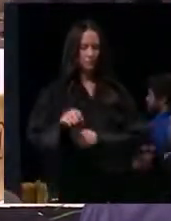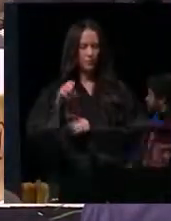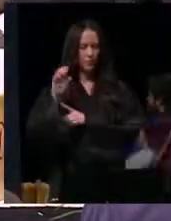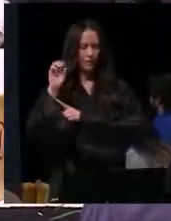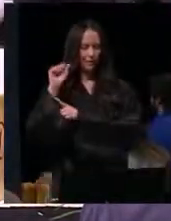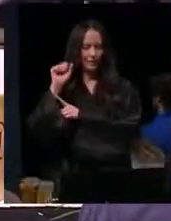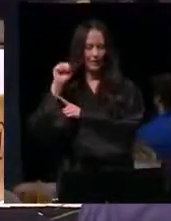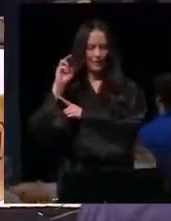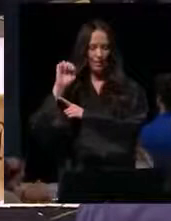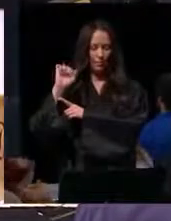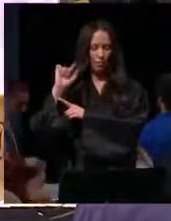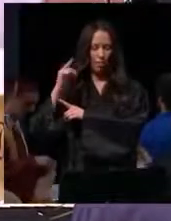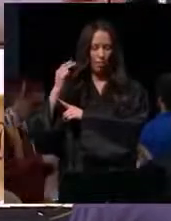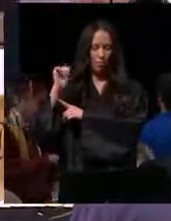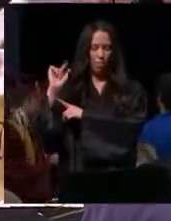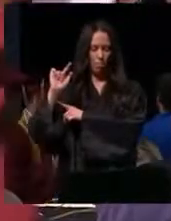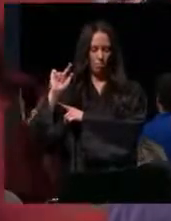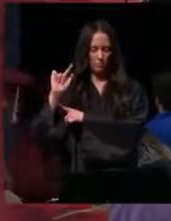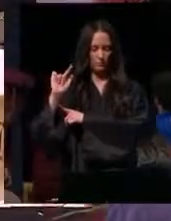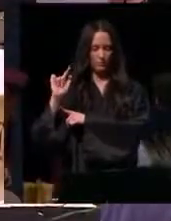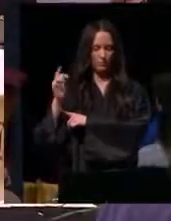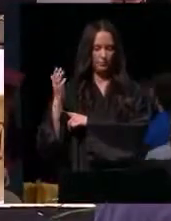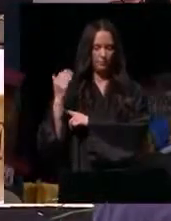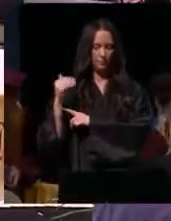Samuel Hall.